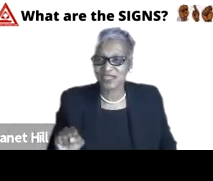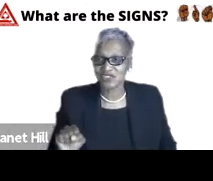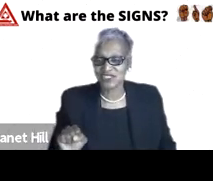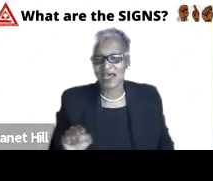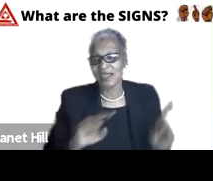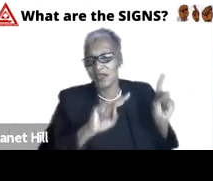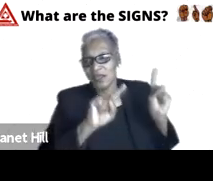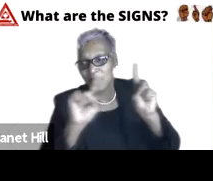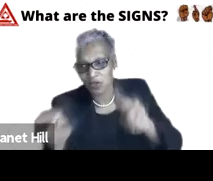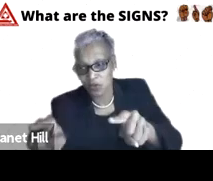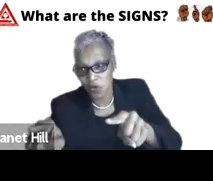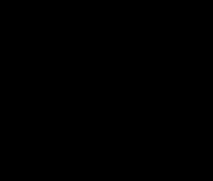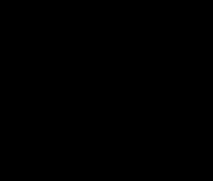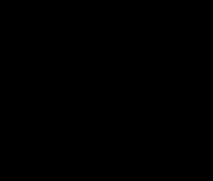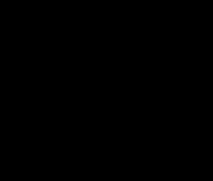What did I just sign?